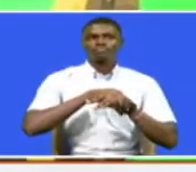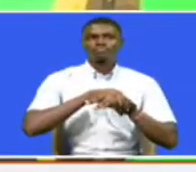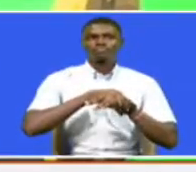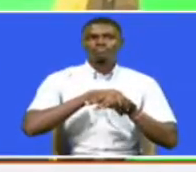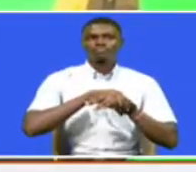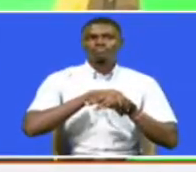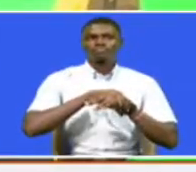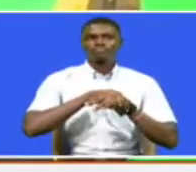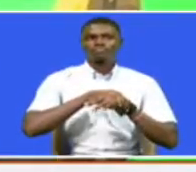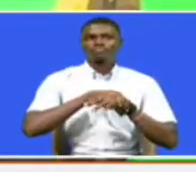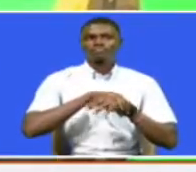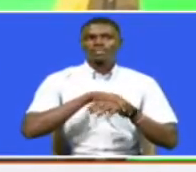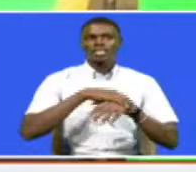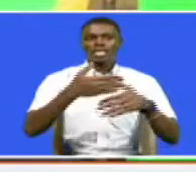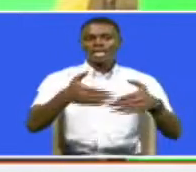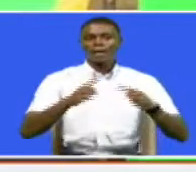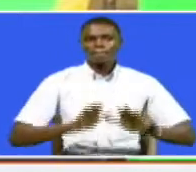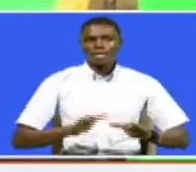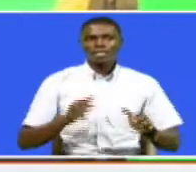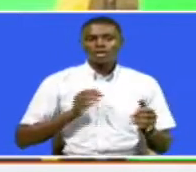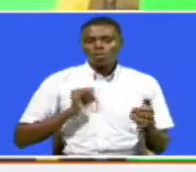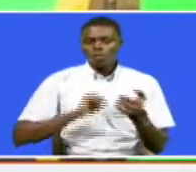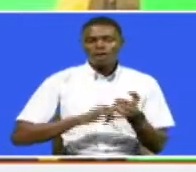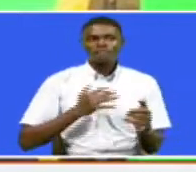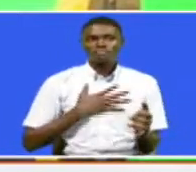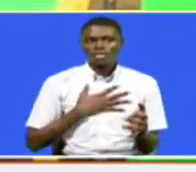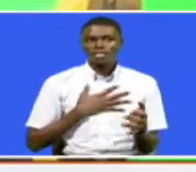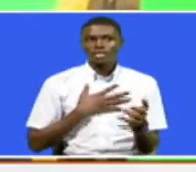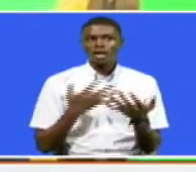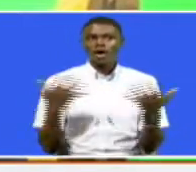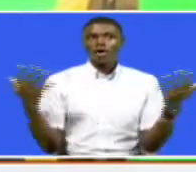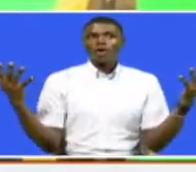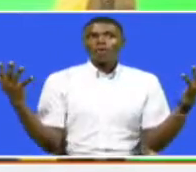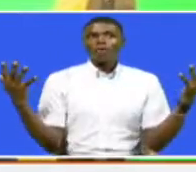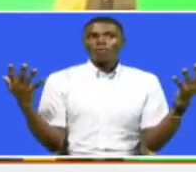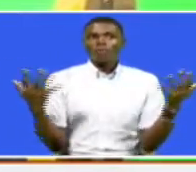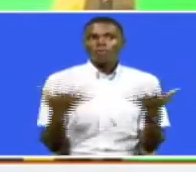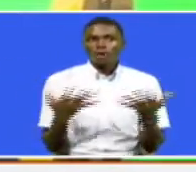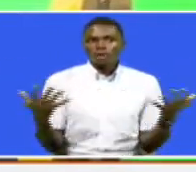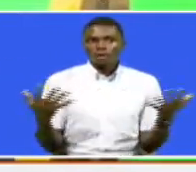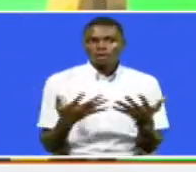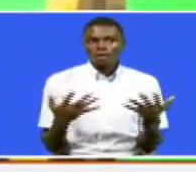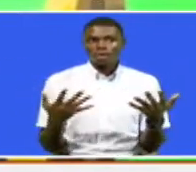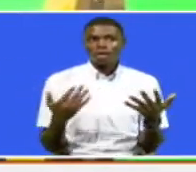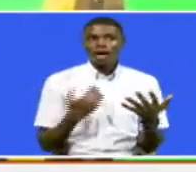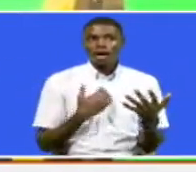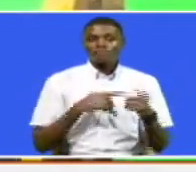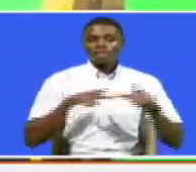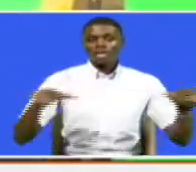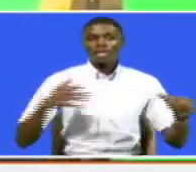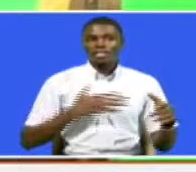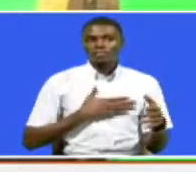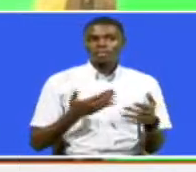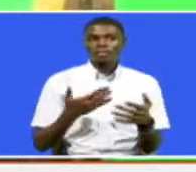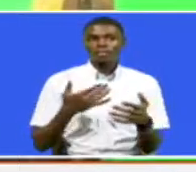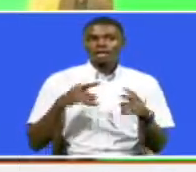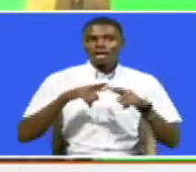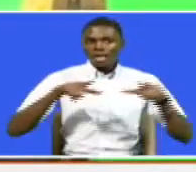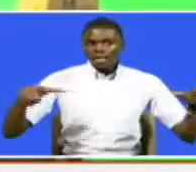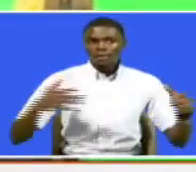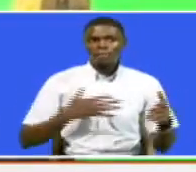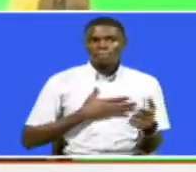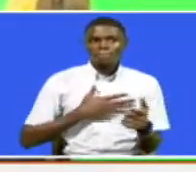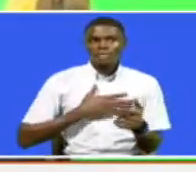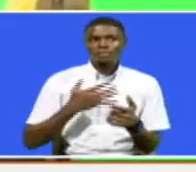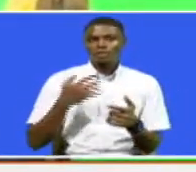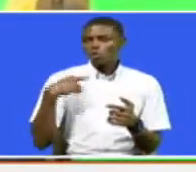kuzika bibi yangu katika mahali hapana iko boma nikiwa na boma yangu ancestral land ile